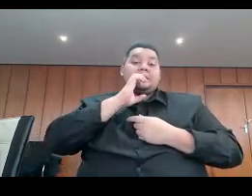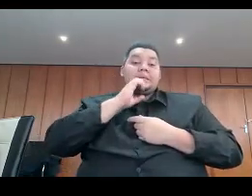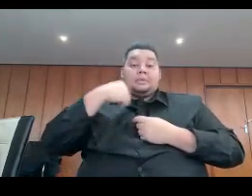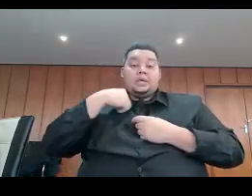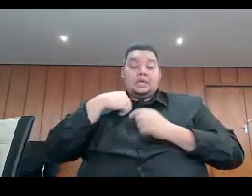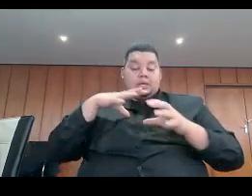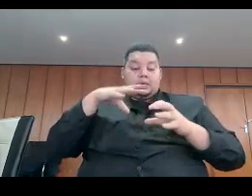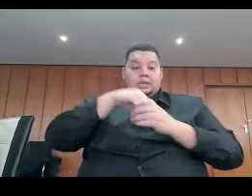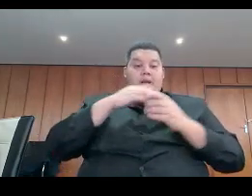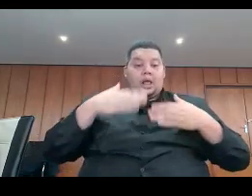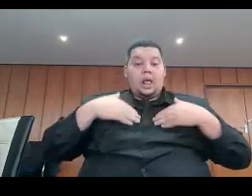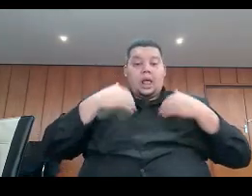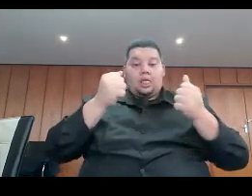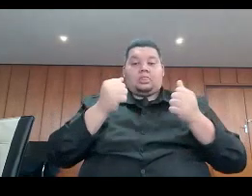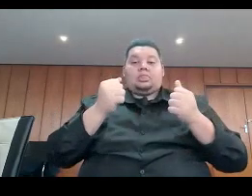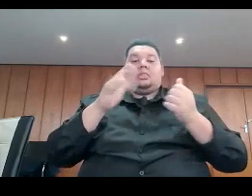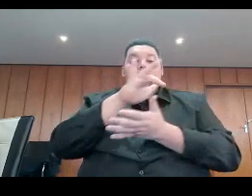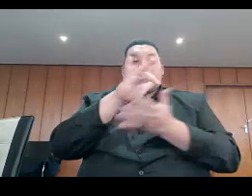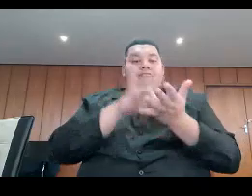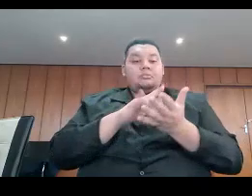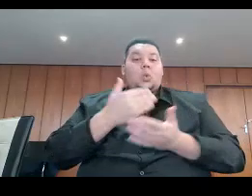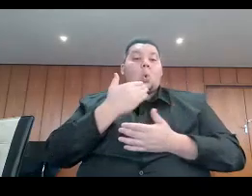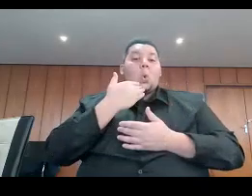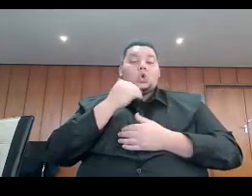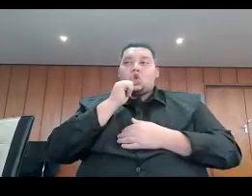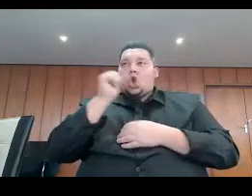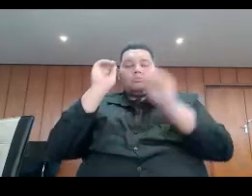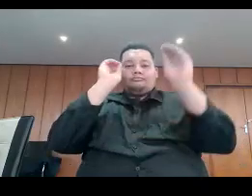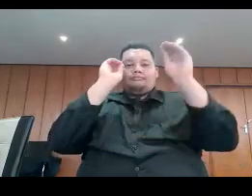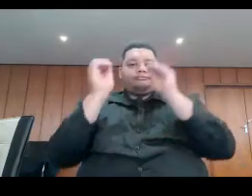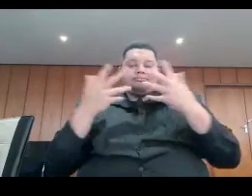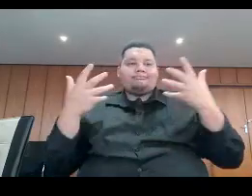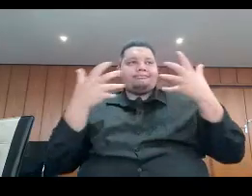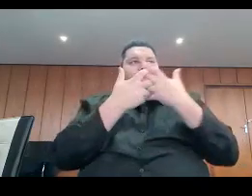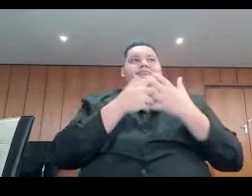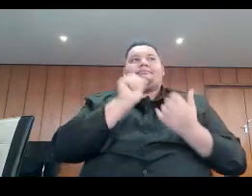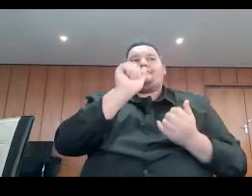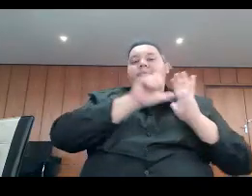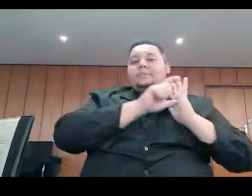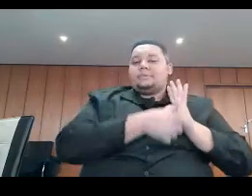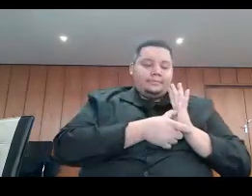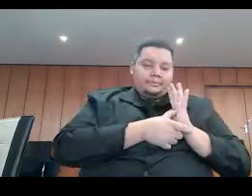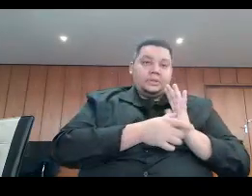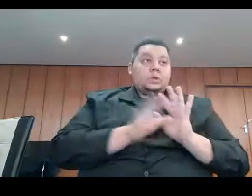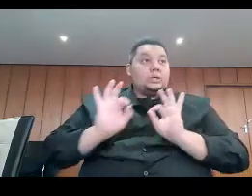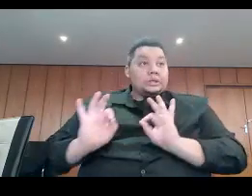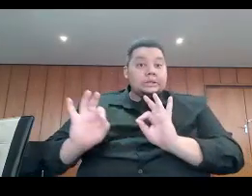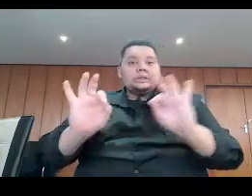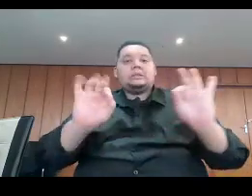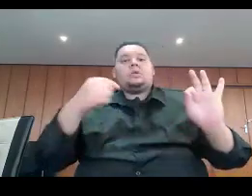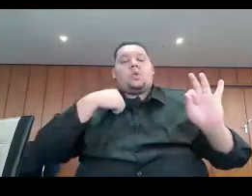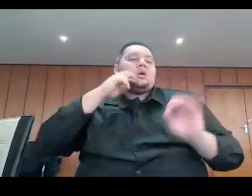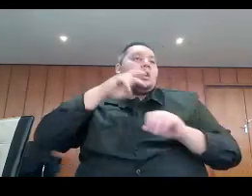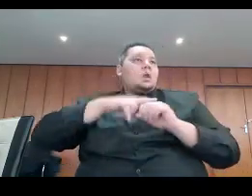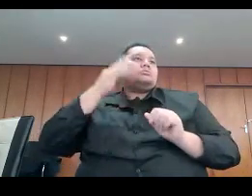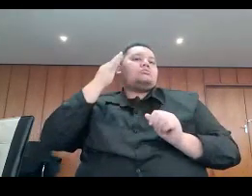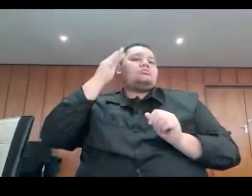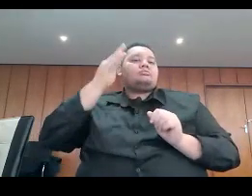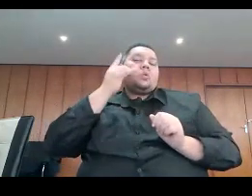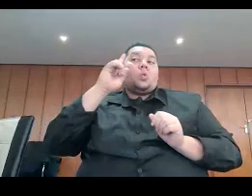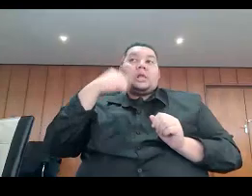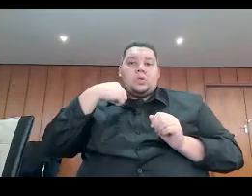in a house facility that is not designed for you. And it is with that in mind that we think about what